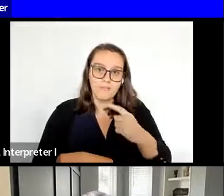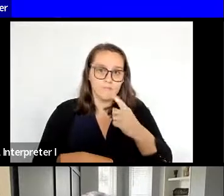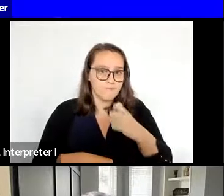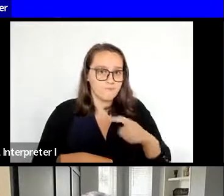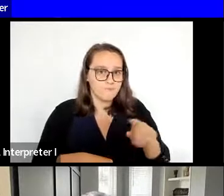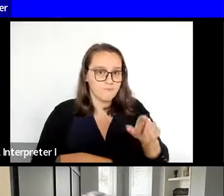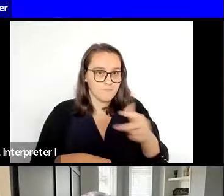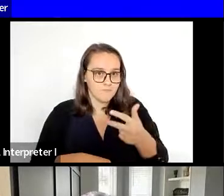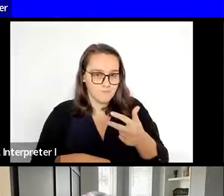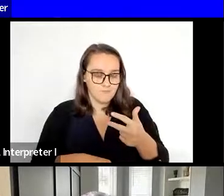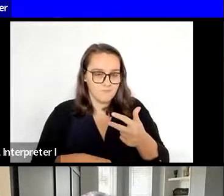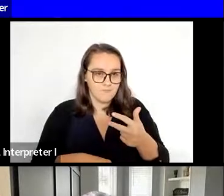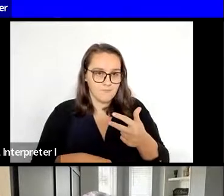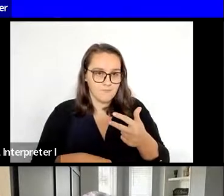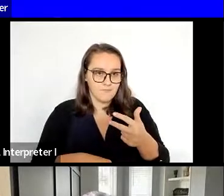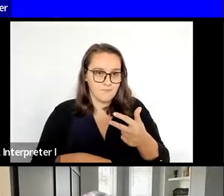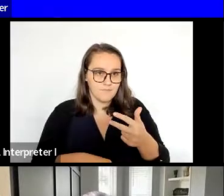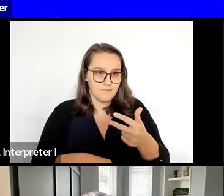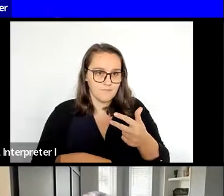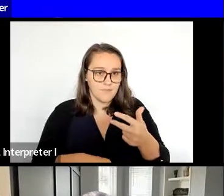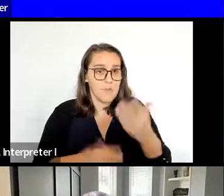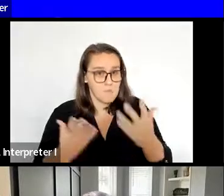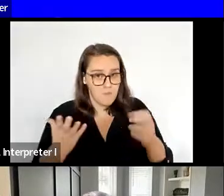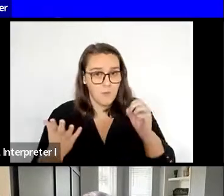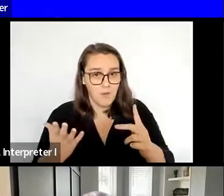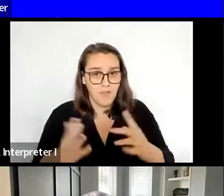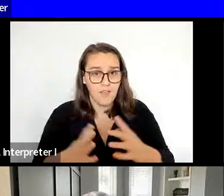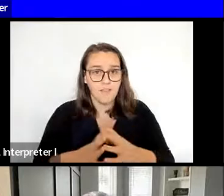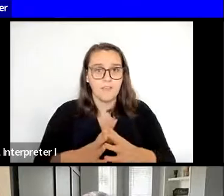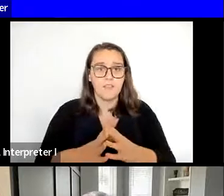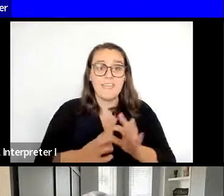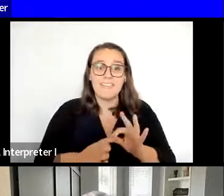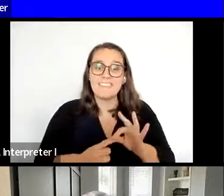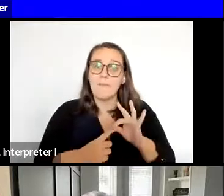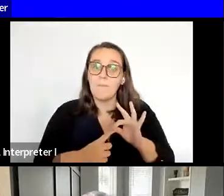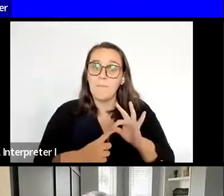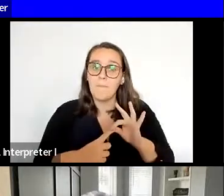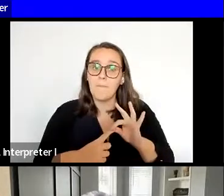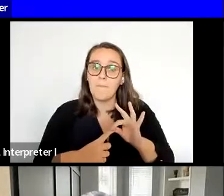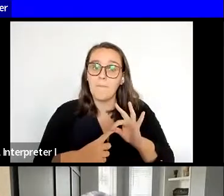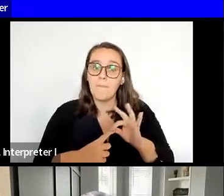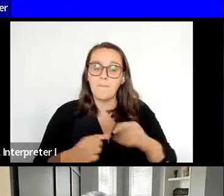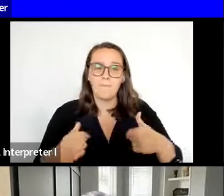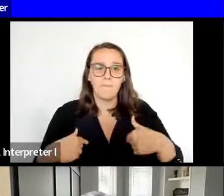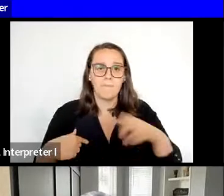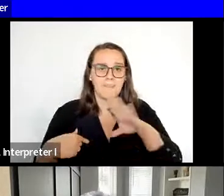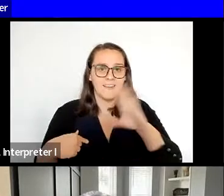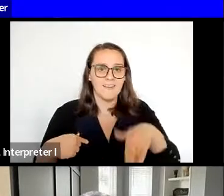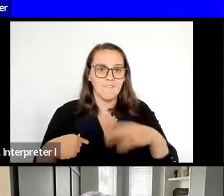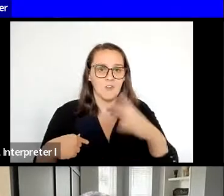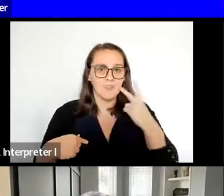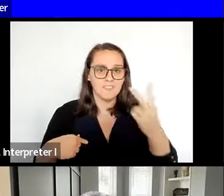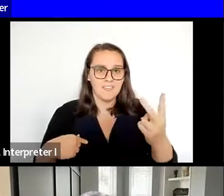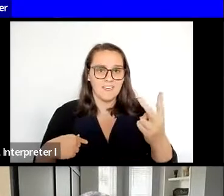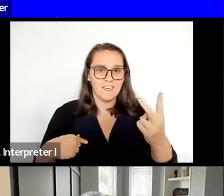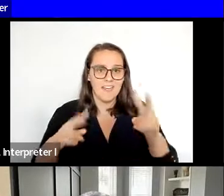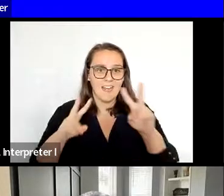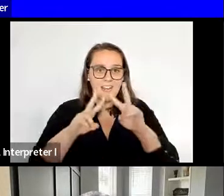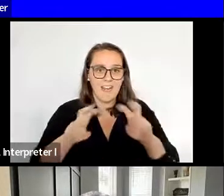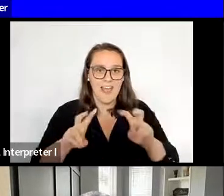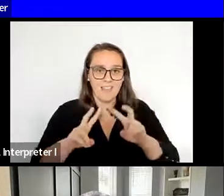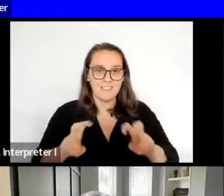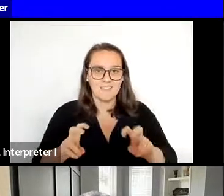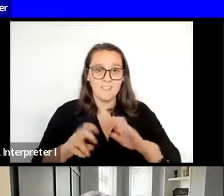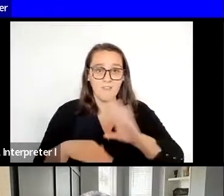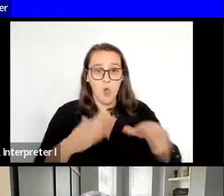And that may be okay, except I have never seen an analysis of all